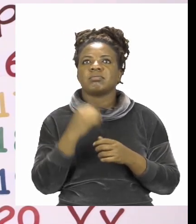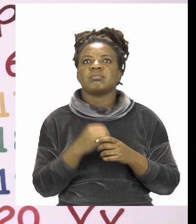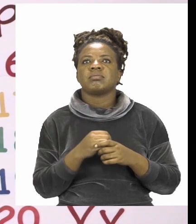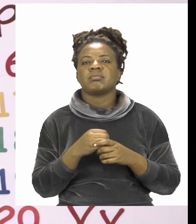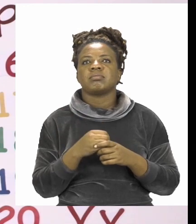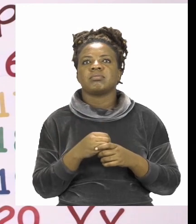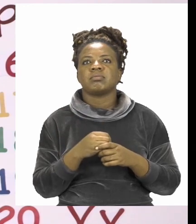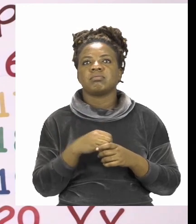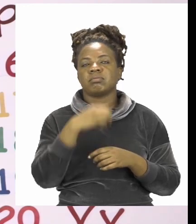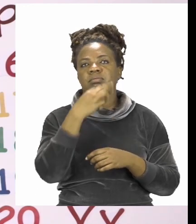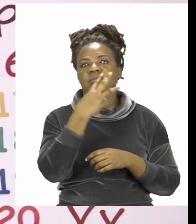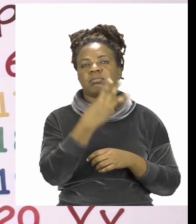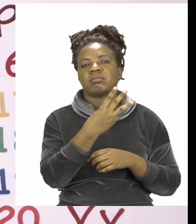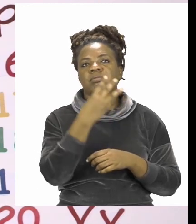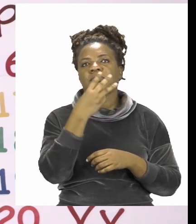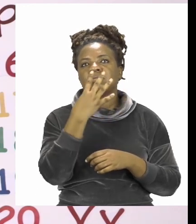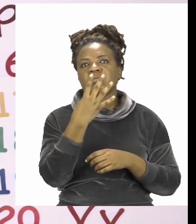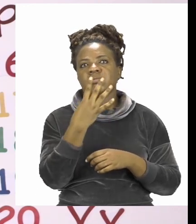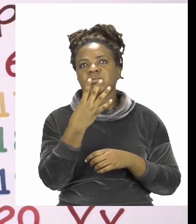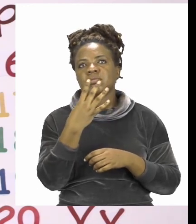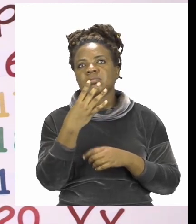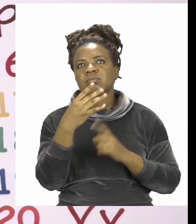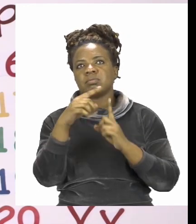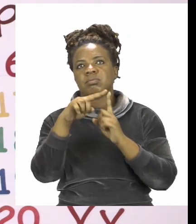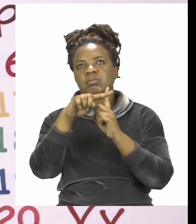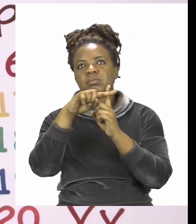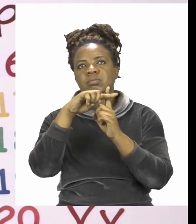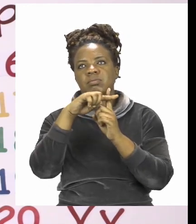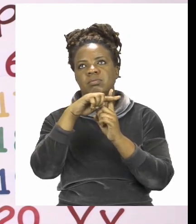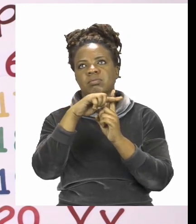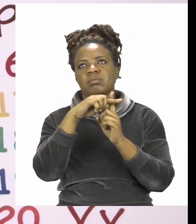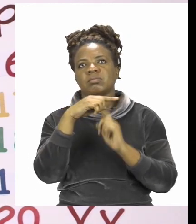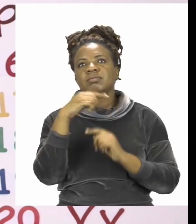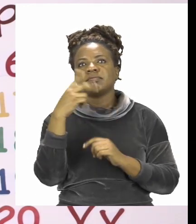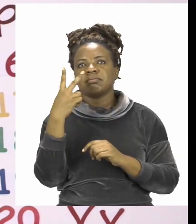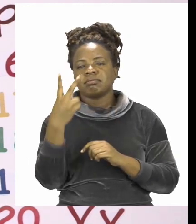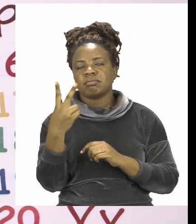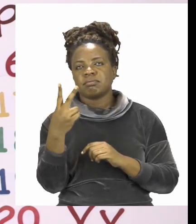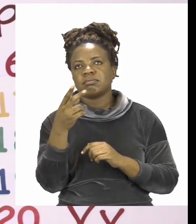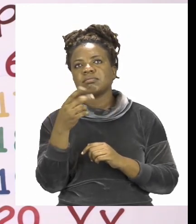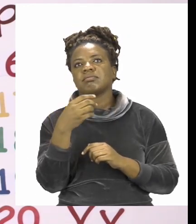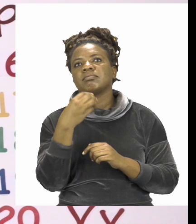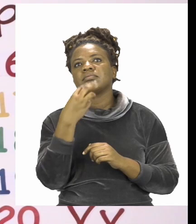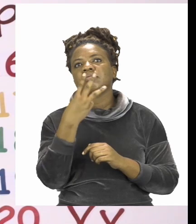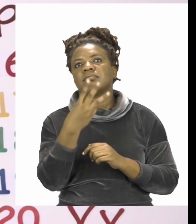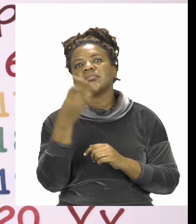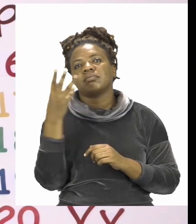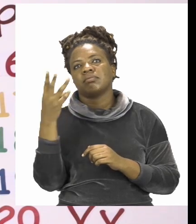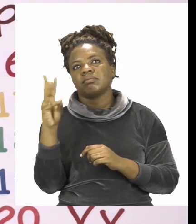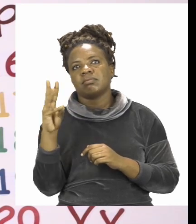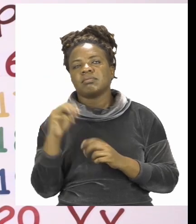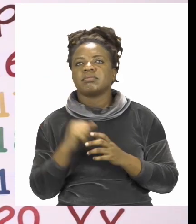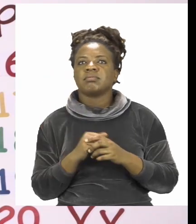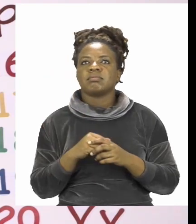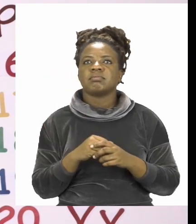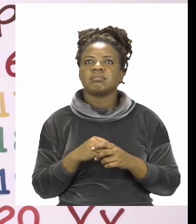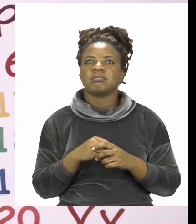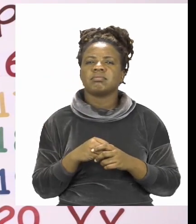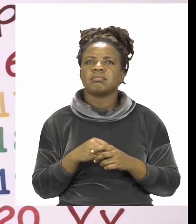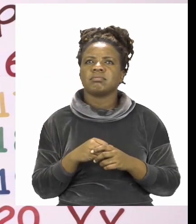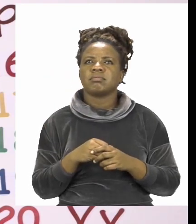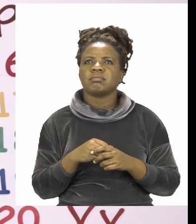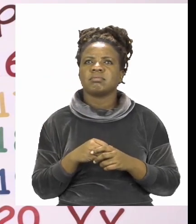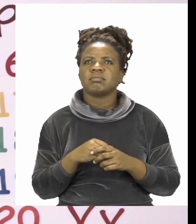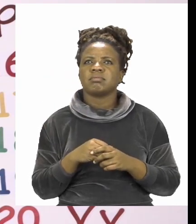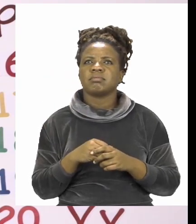say 34 plus 2 will give me 36. Now, I want to